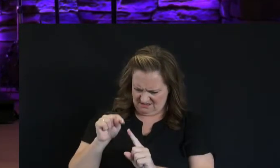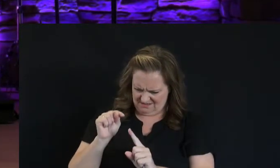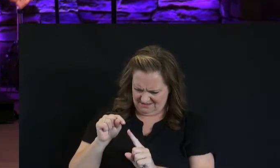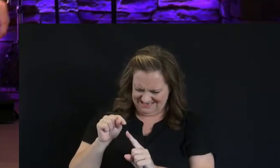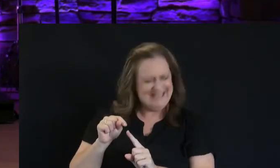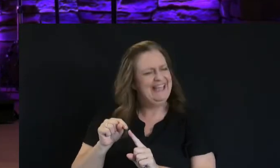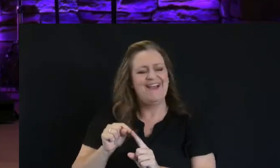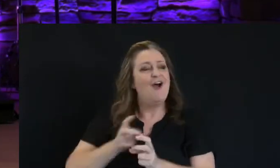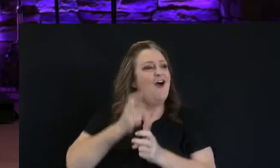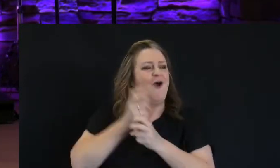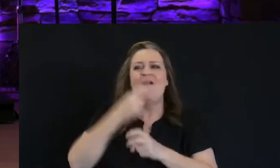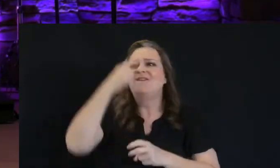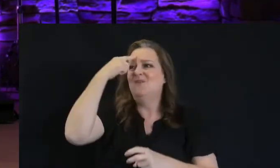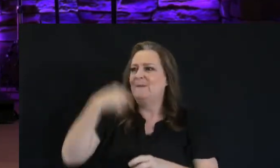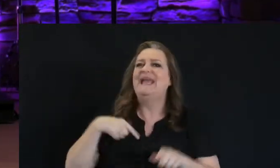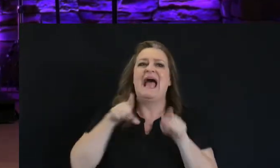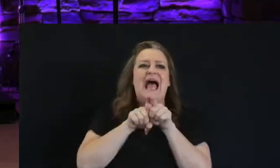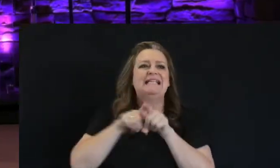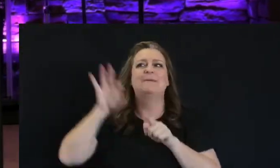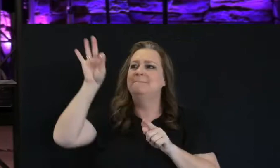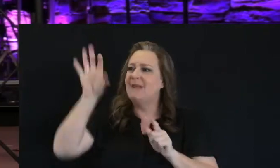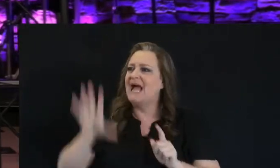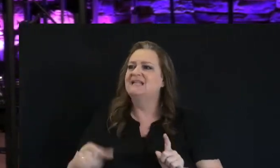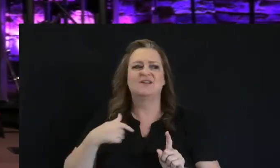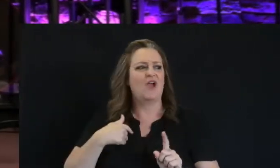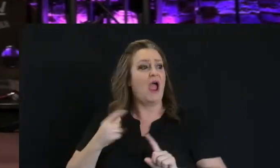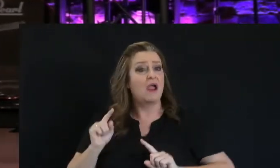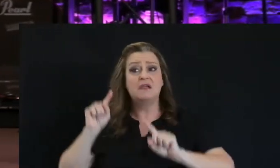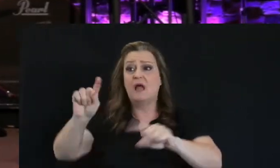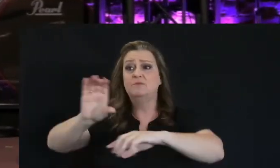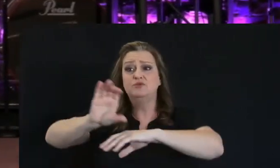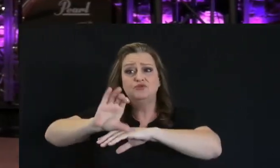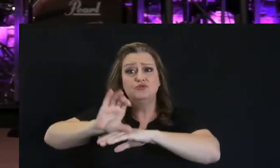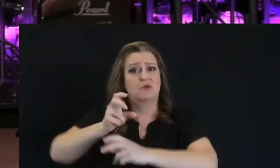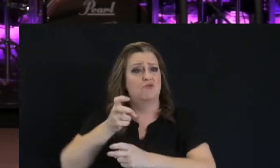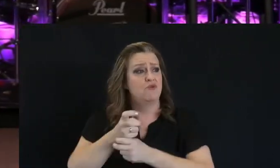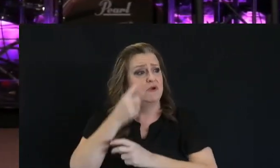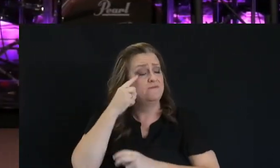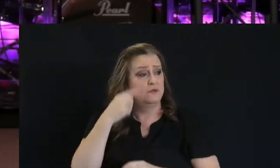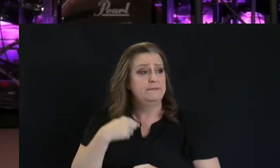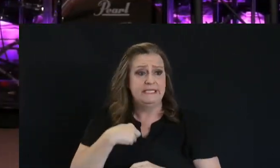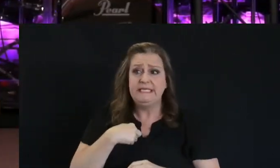It's hard for me even as a pastor. I get to come to a church and it's hard for me